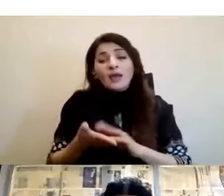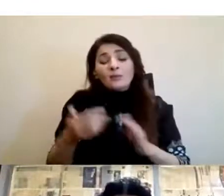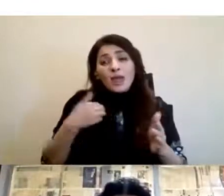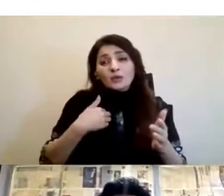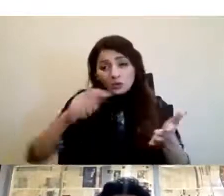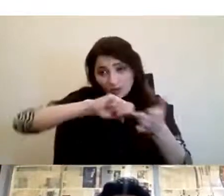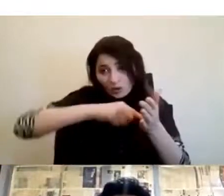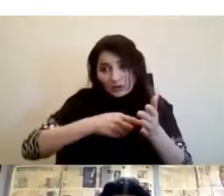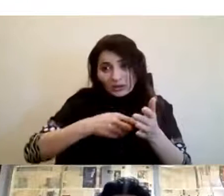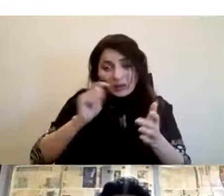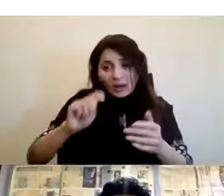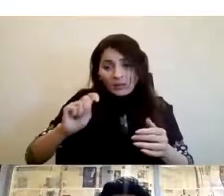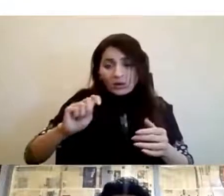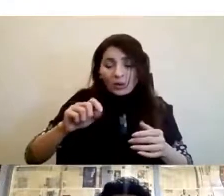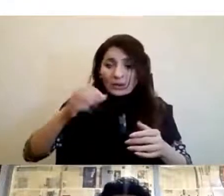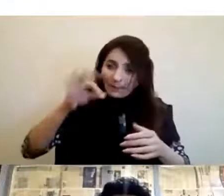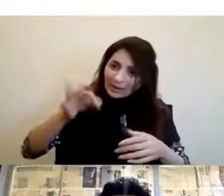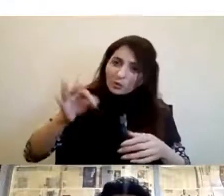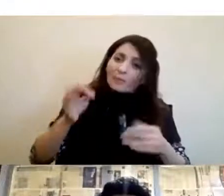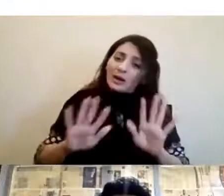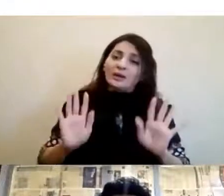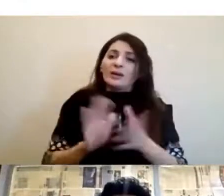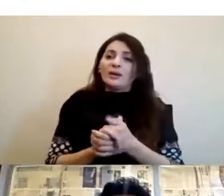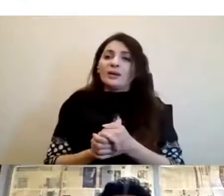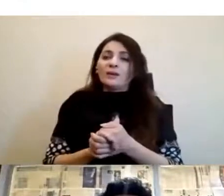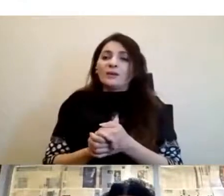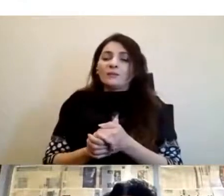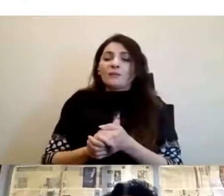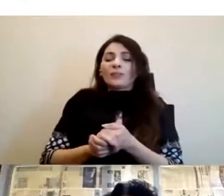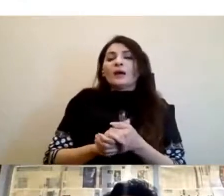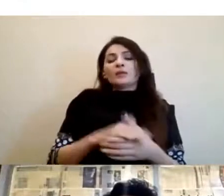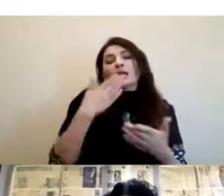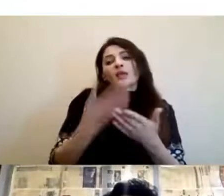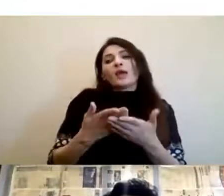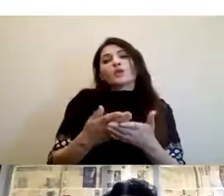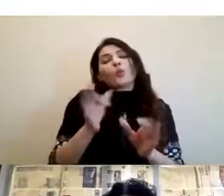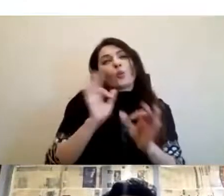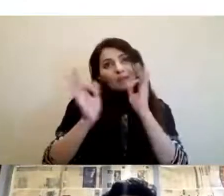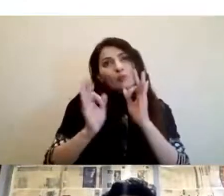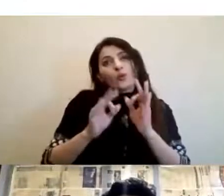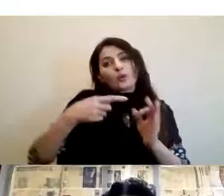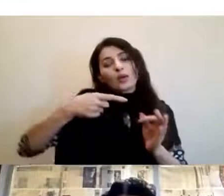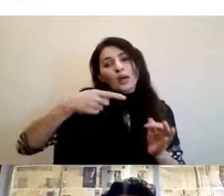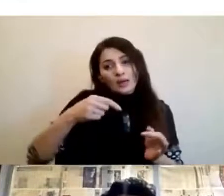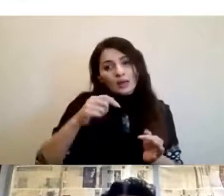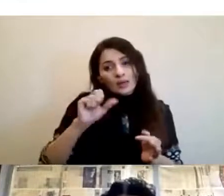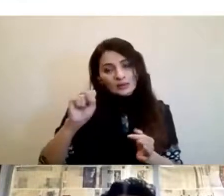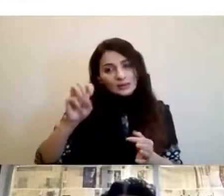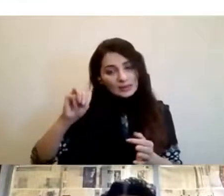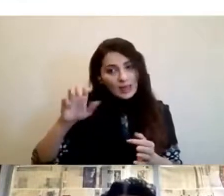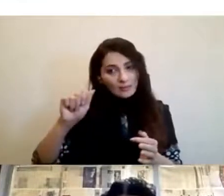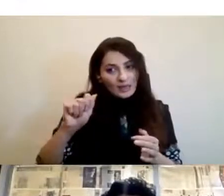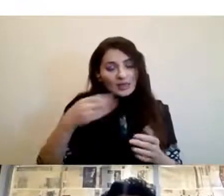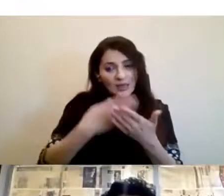NVDA. And thank you to the organization like GSMA, Facebook, even G3ICT. I am the